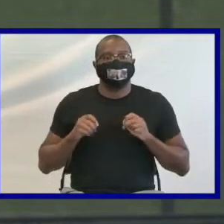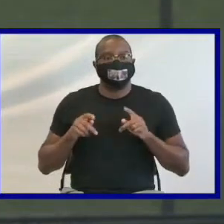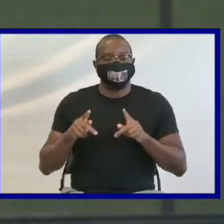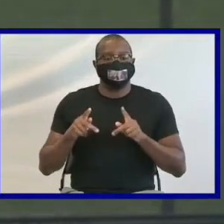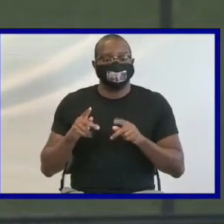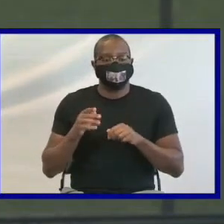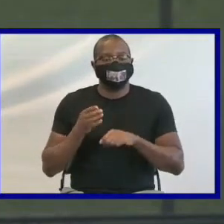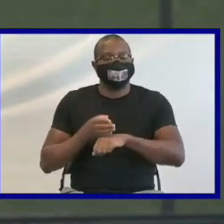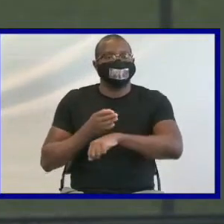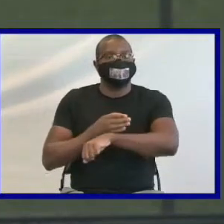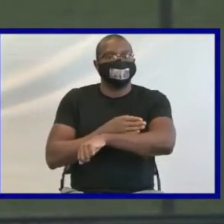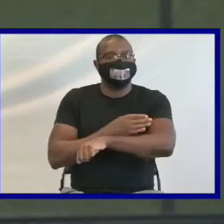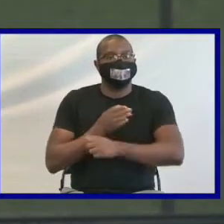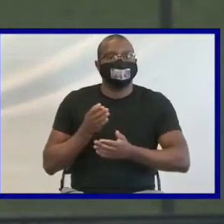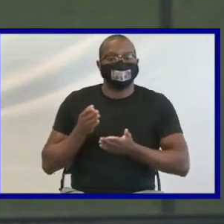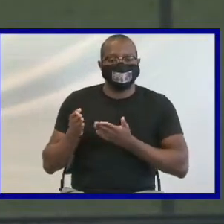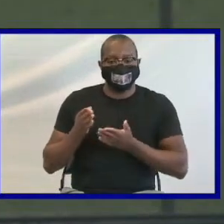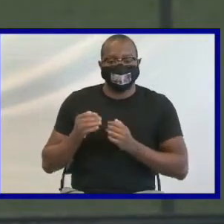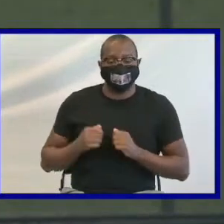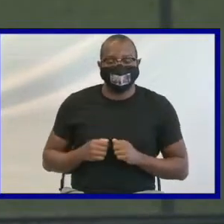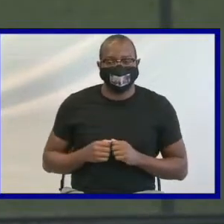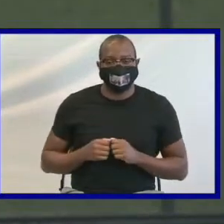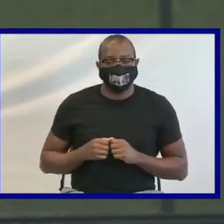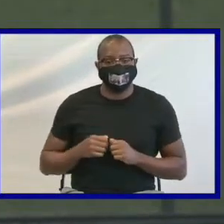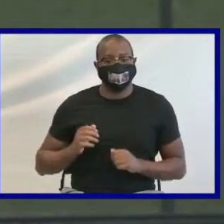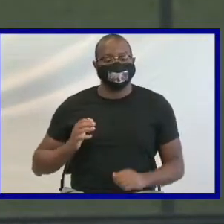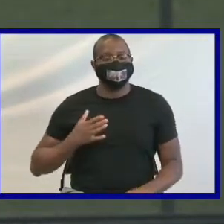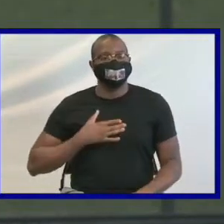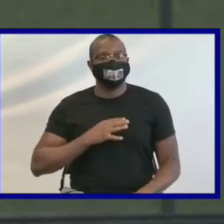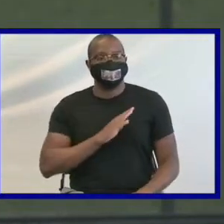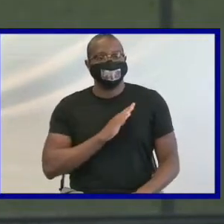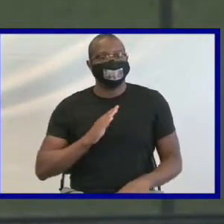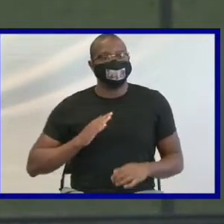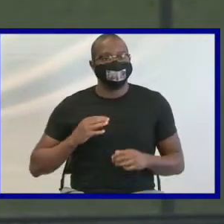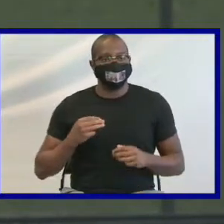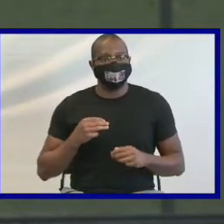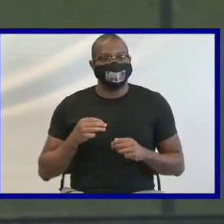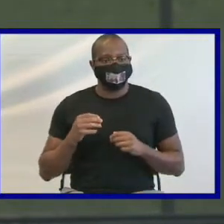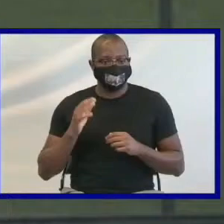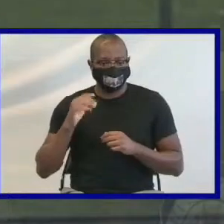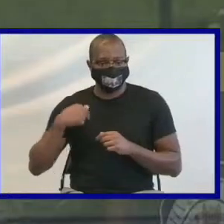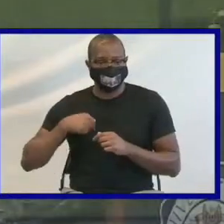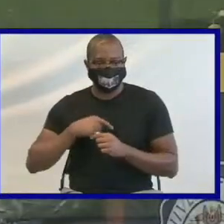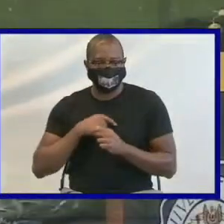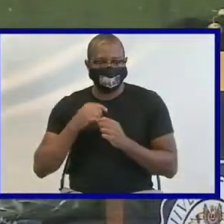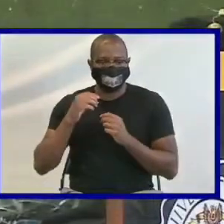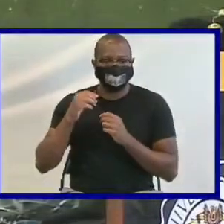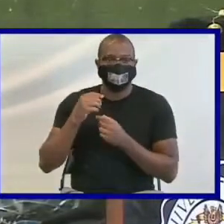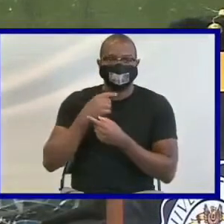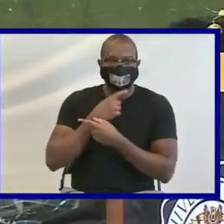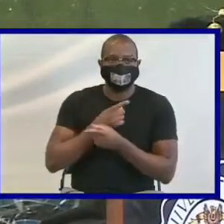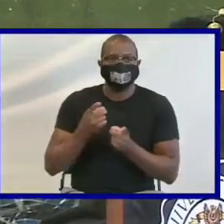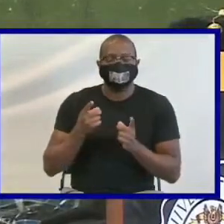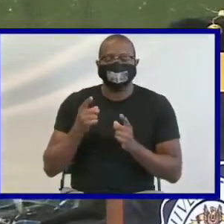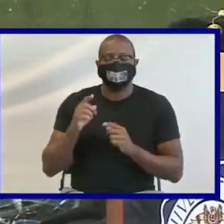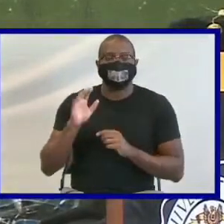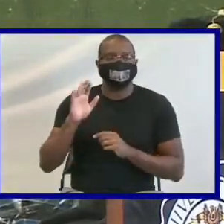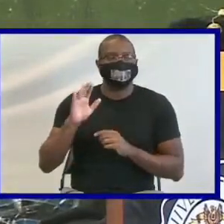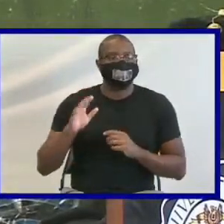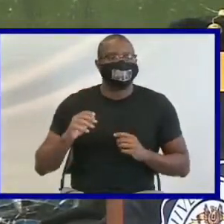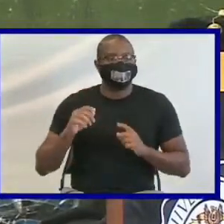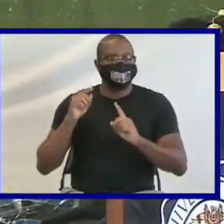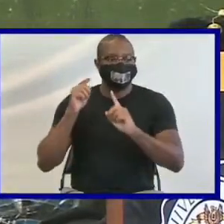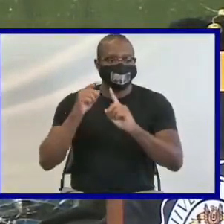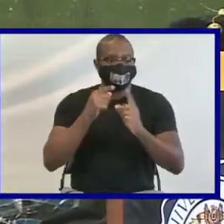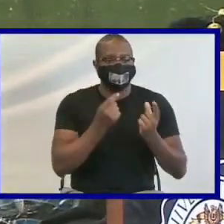serve. My fellow trustees and I wish that the journey awaiting you will be filled with good health, good